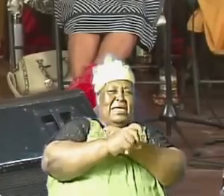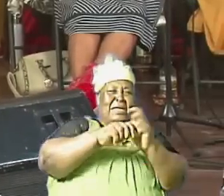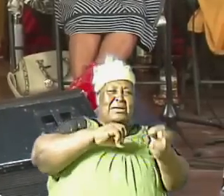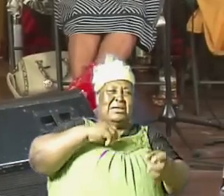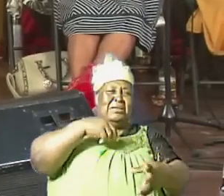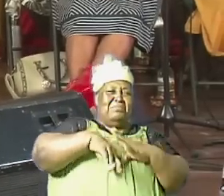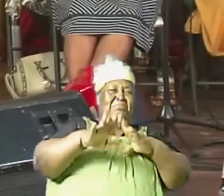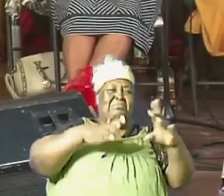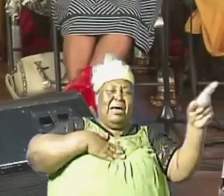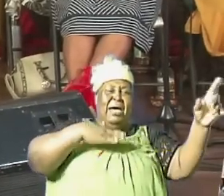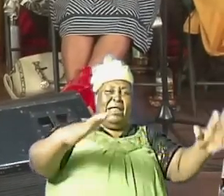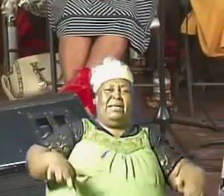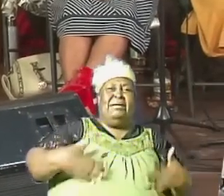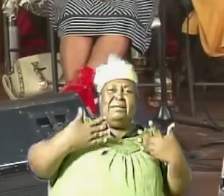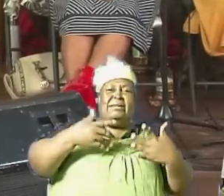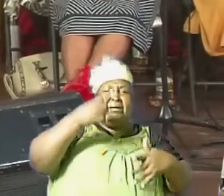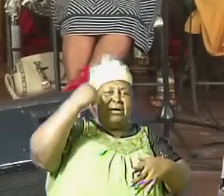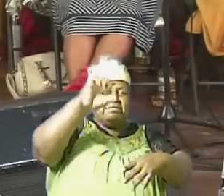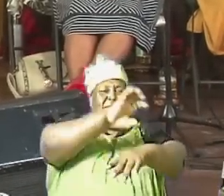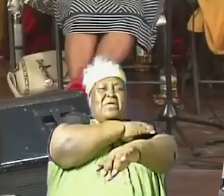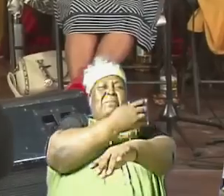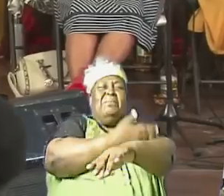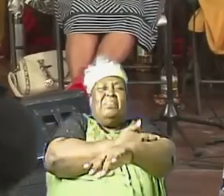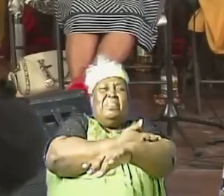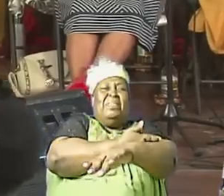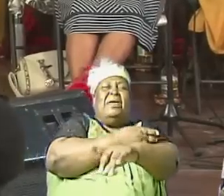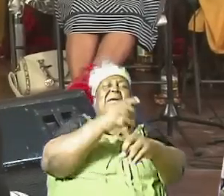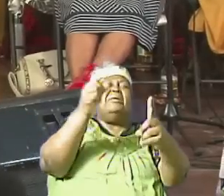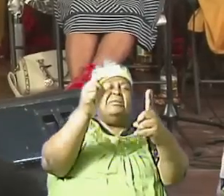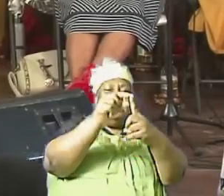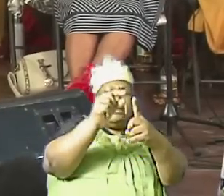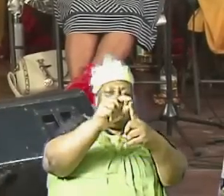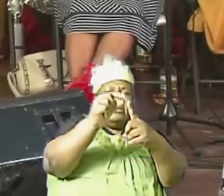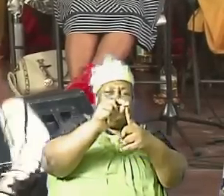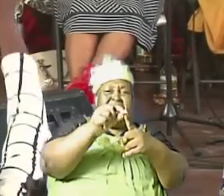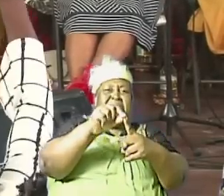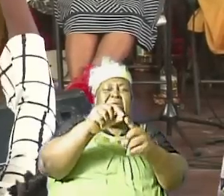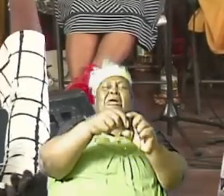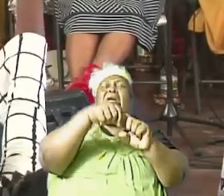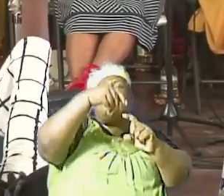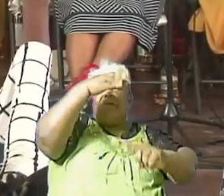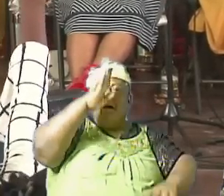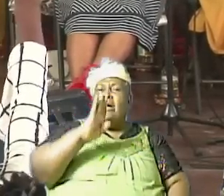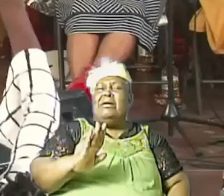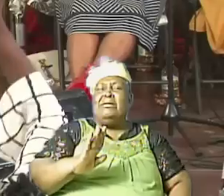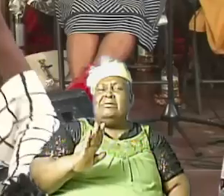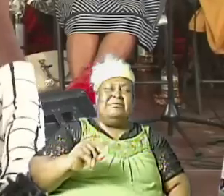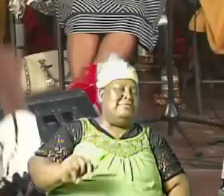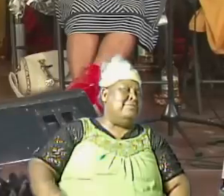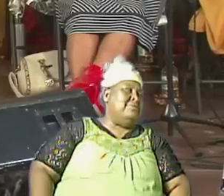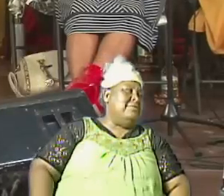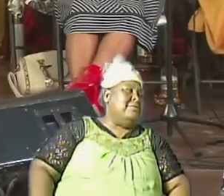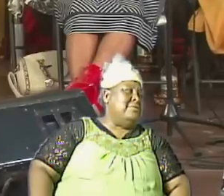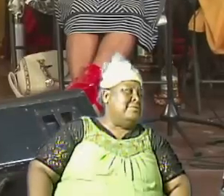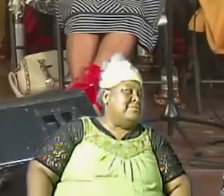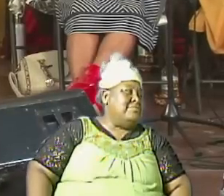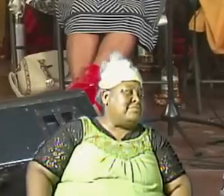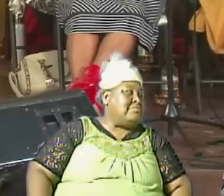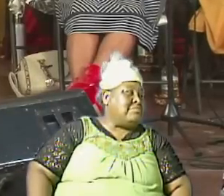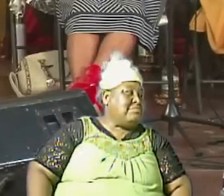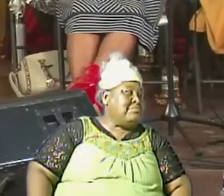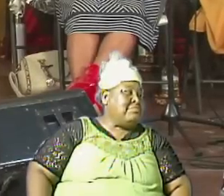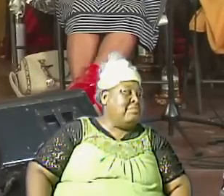my life because of the power of the word of Almighty God.